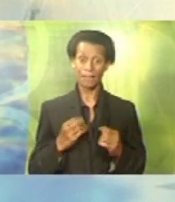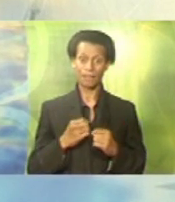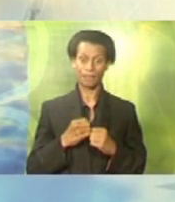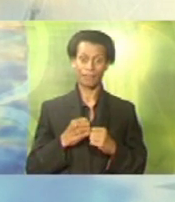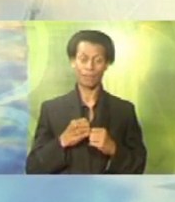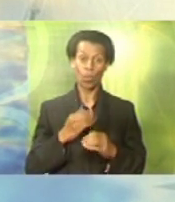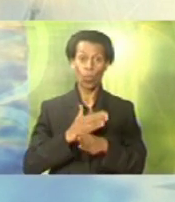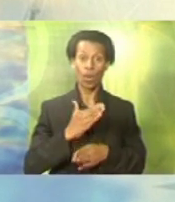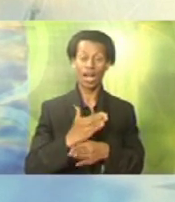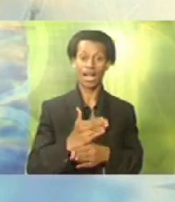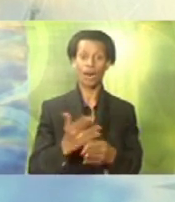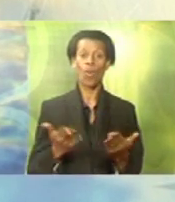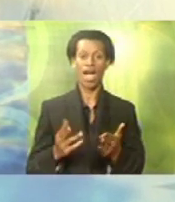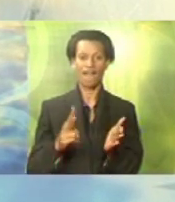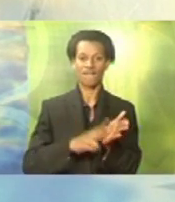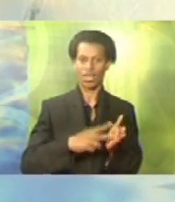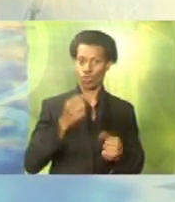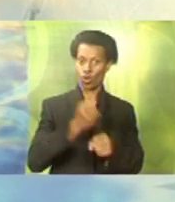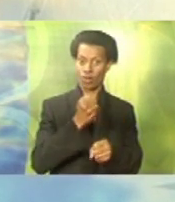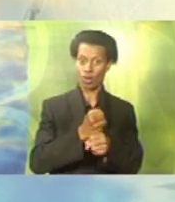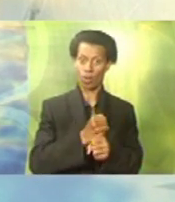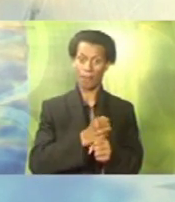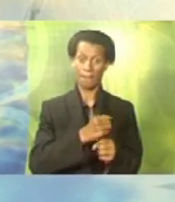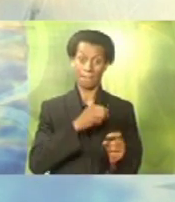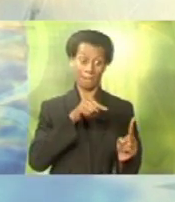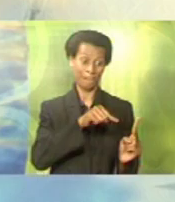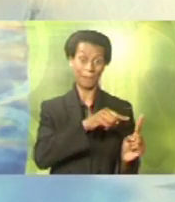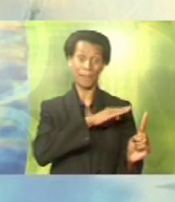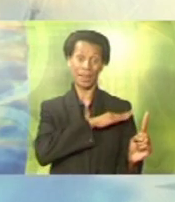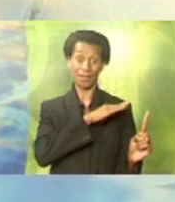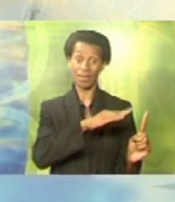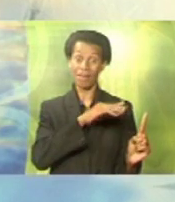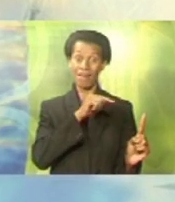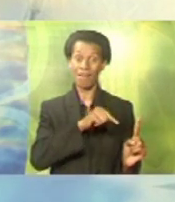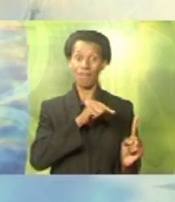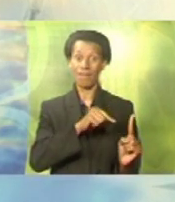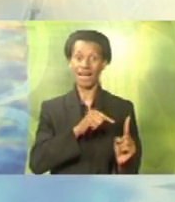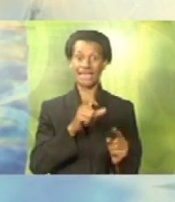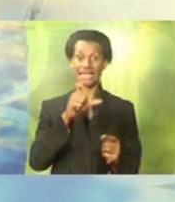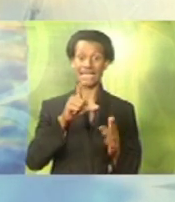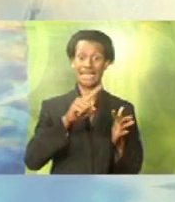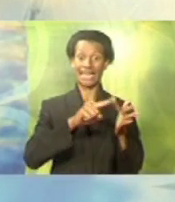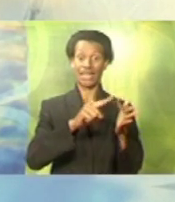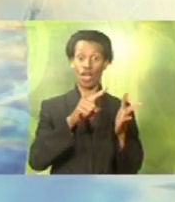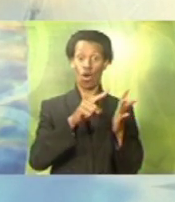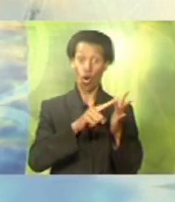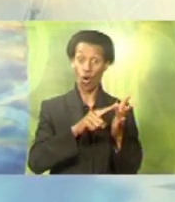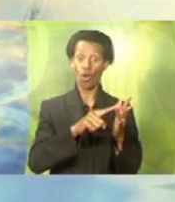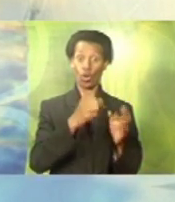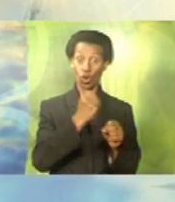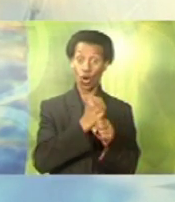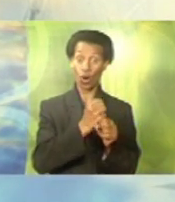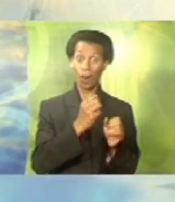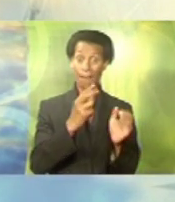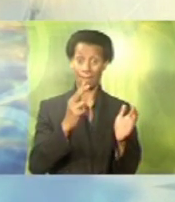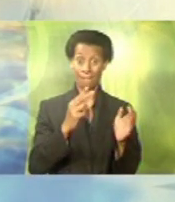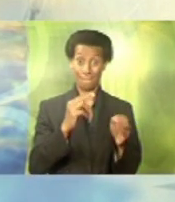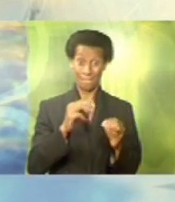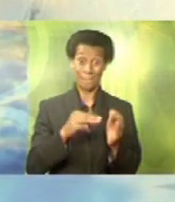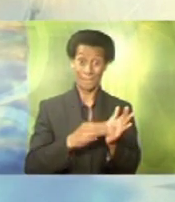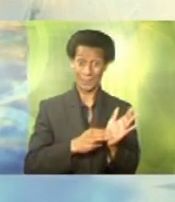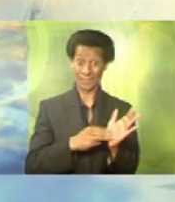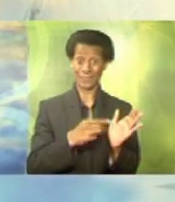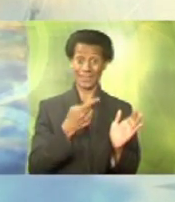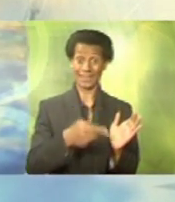was revealed after a meeting this week between the Prime Minister Commodore Ben Rama, the CEO of Vatukoula Gold Mines, David Paxton, and